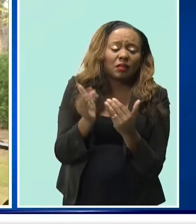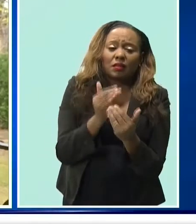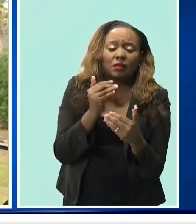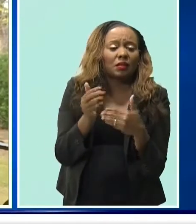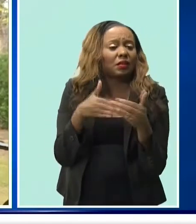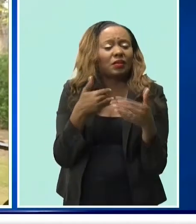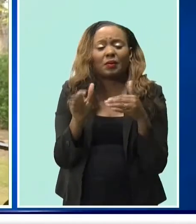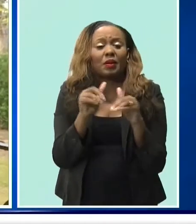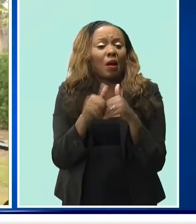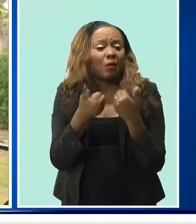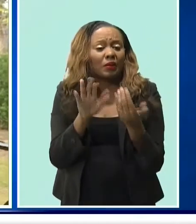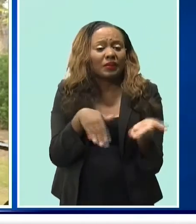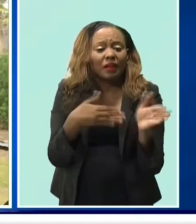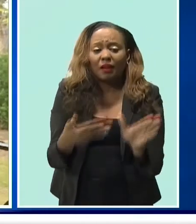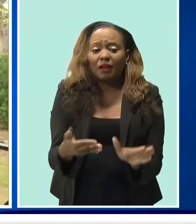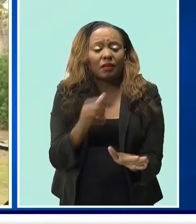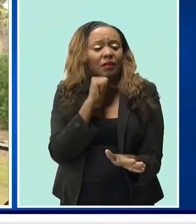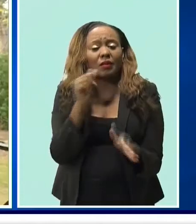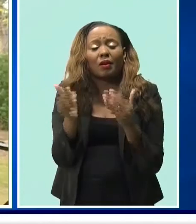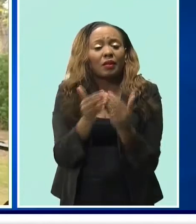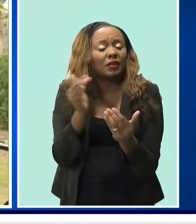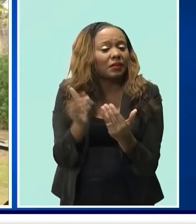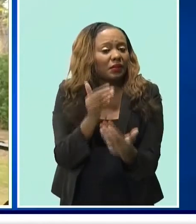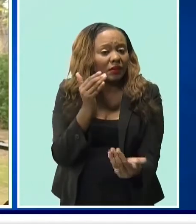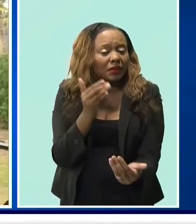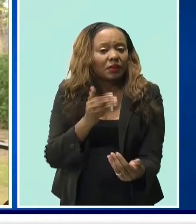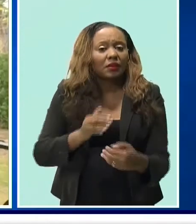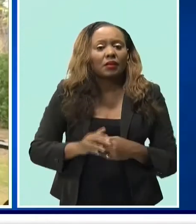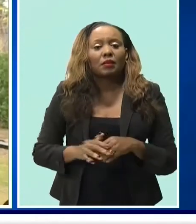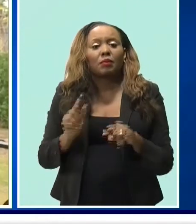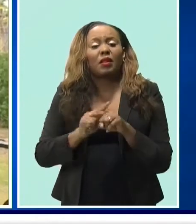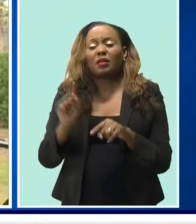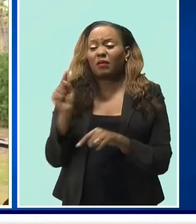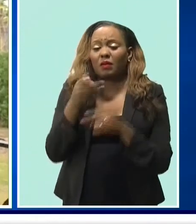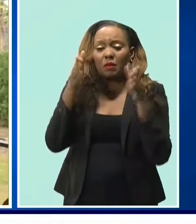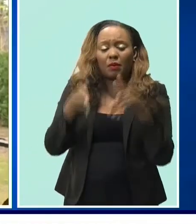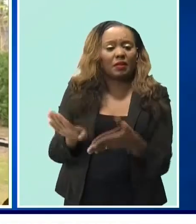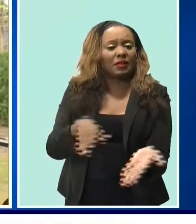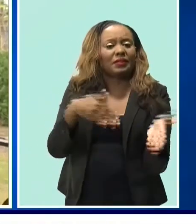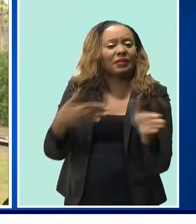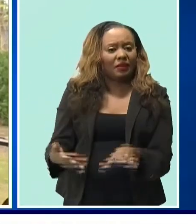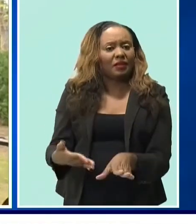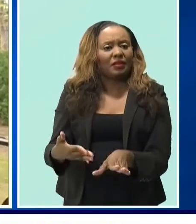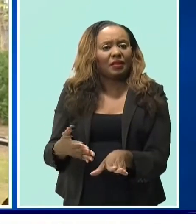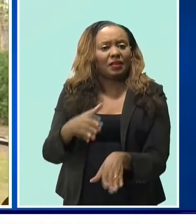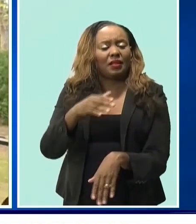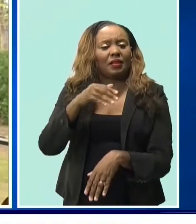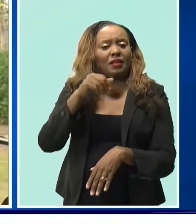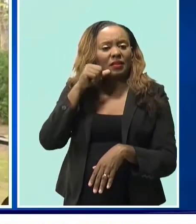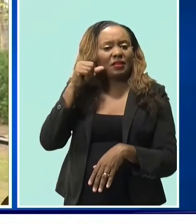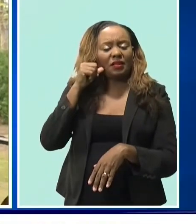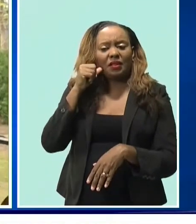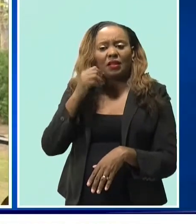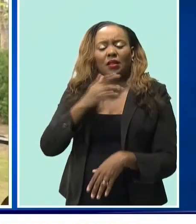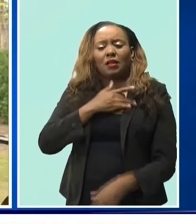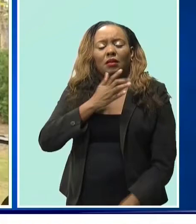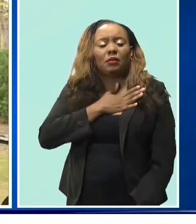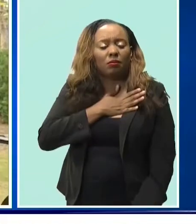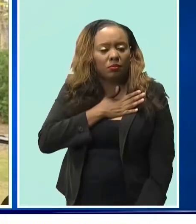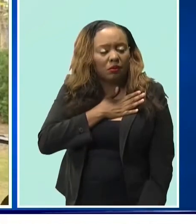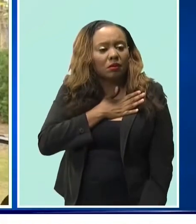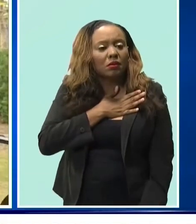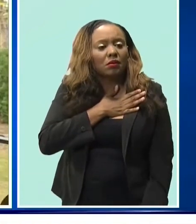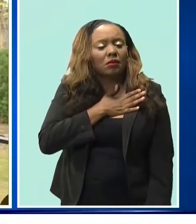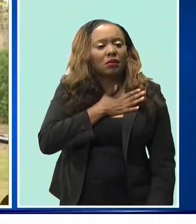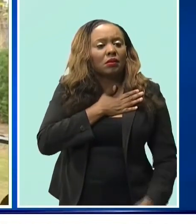it comes. But as the first in this dreaded COVID-19 virus is particularly touching. In addition